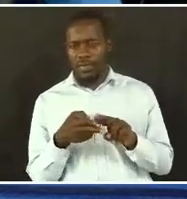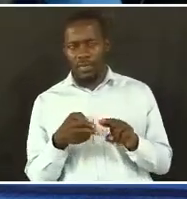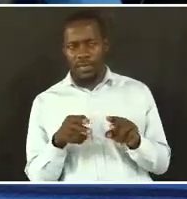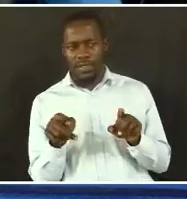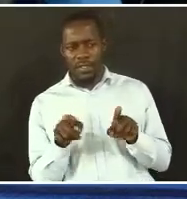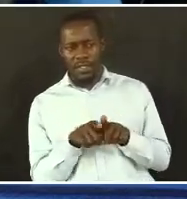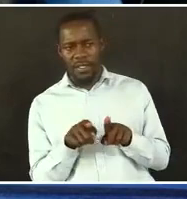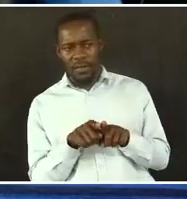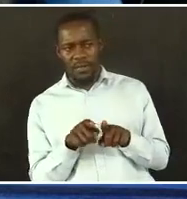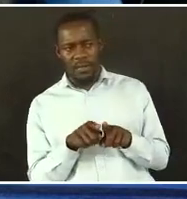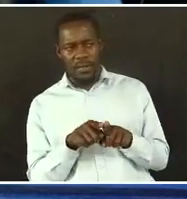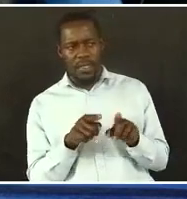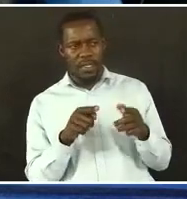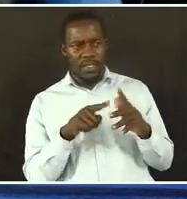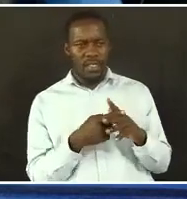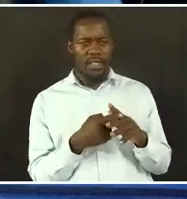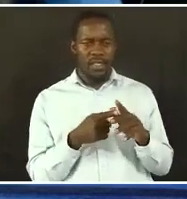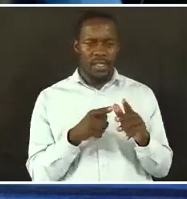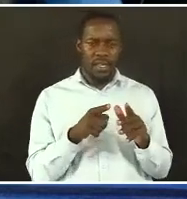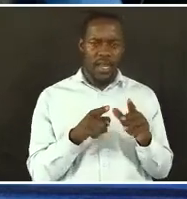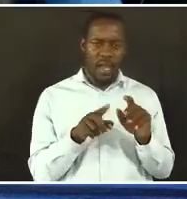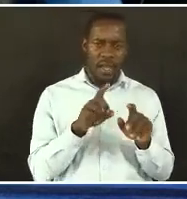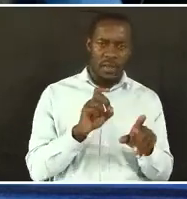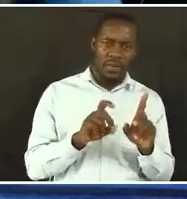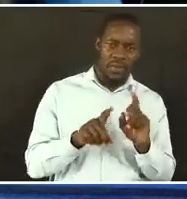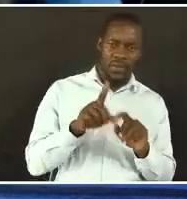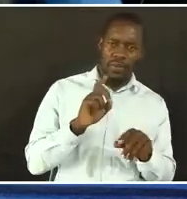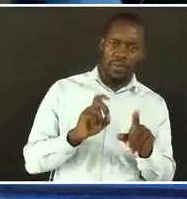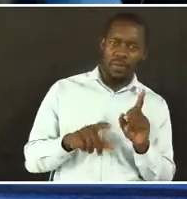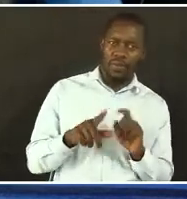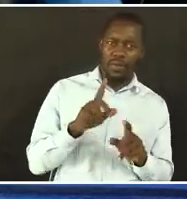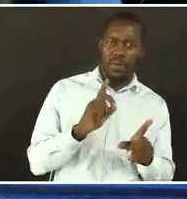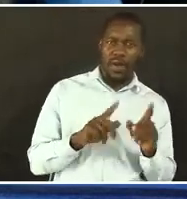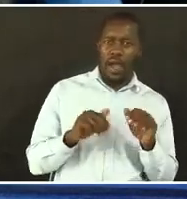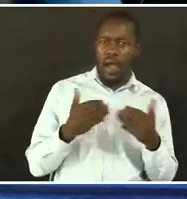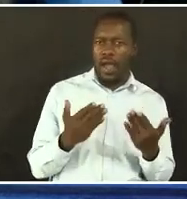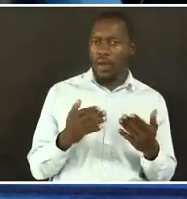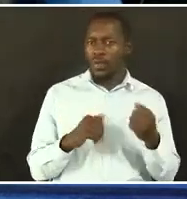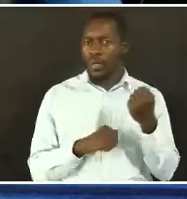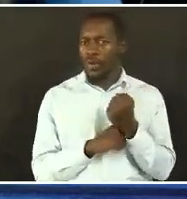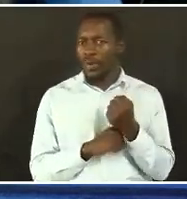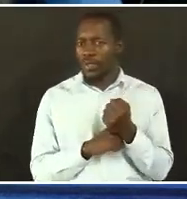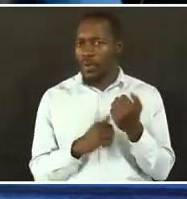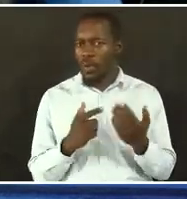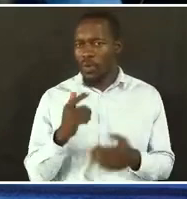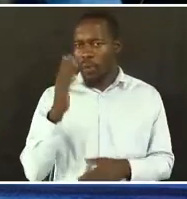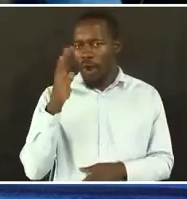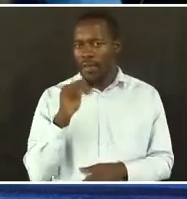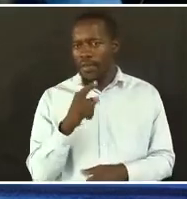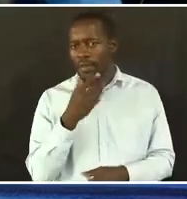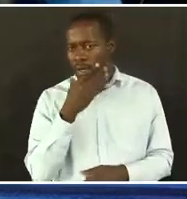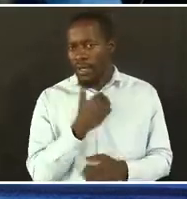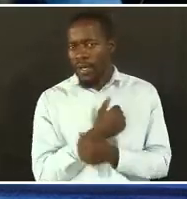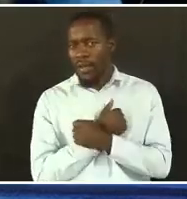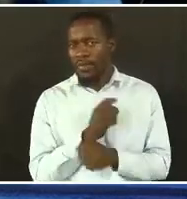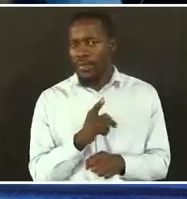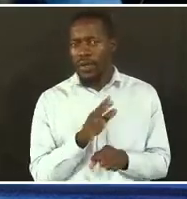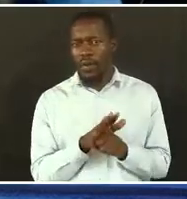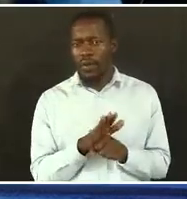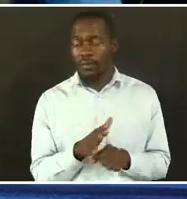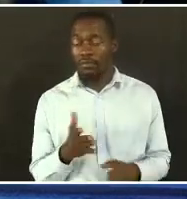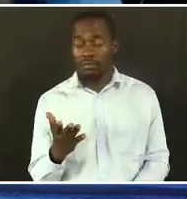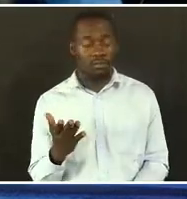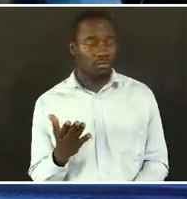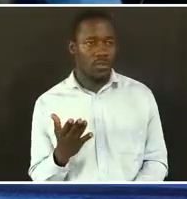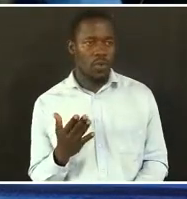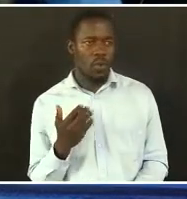them at the ward, how you used to support them, and how you are patient with them. You know, we find